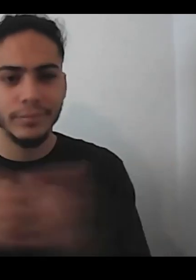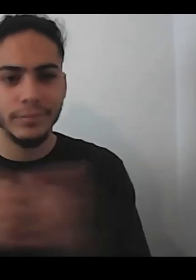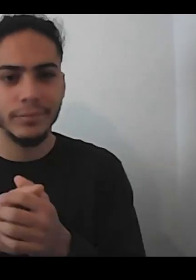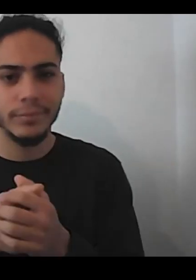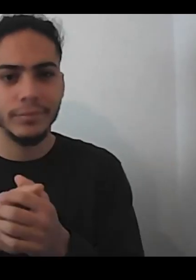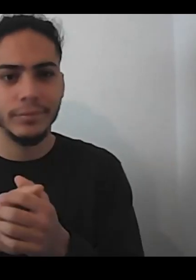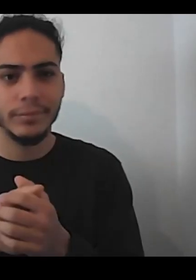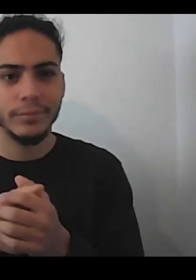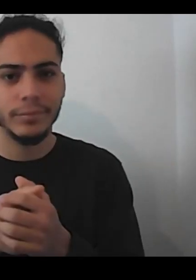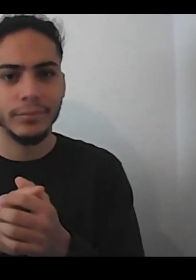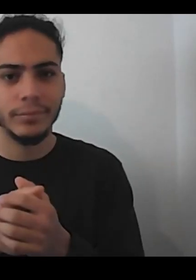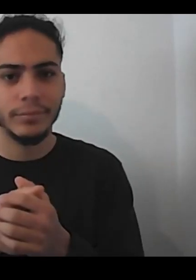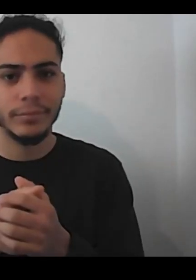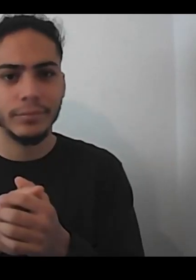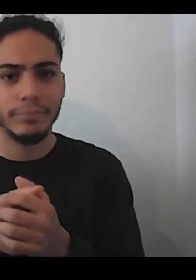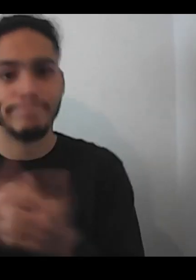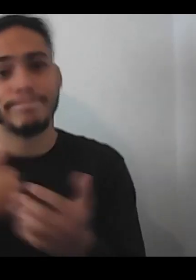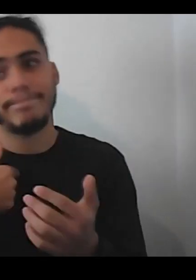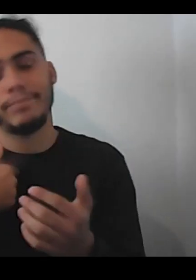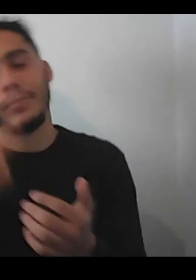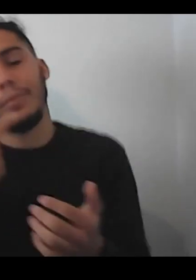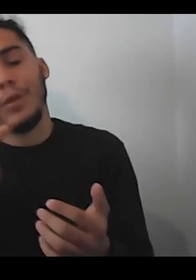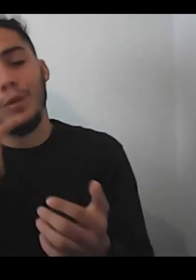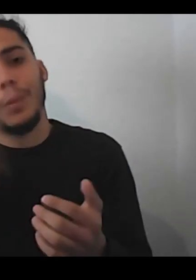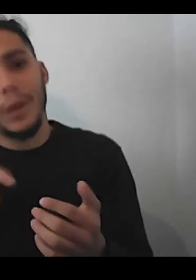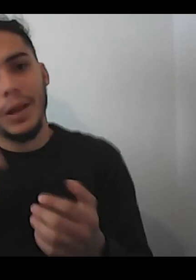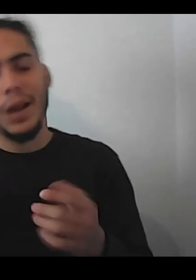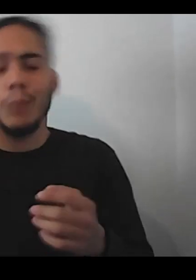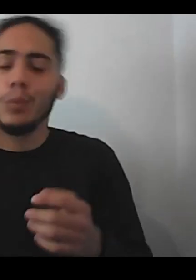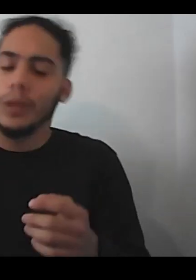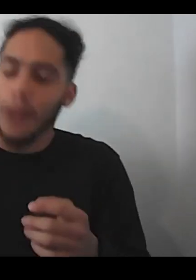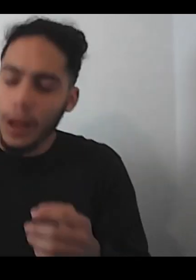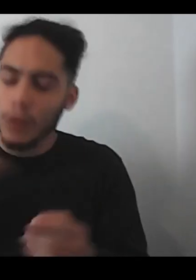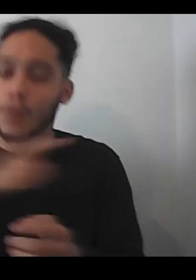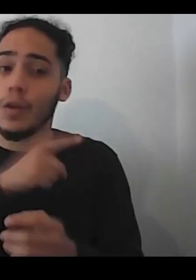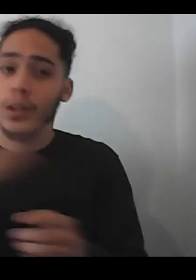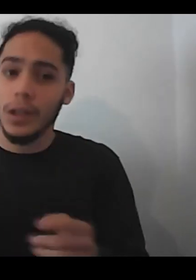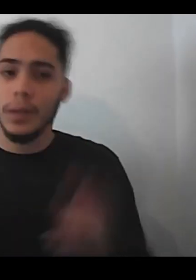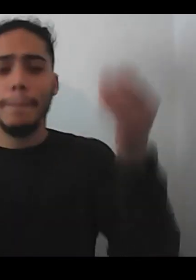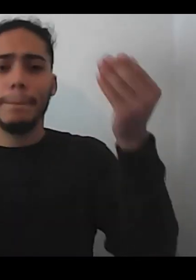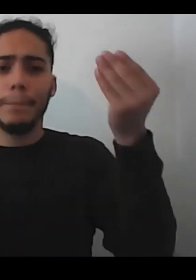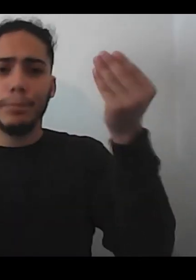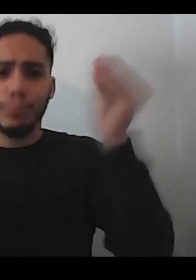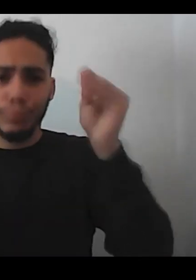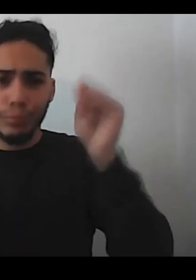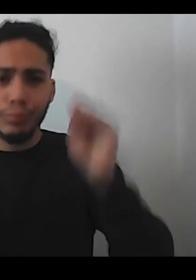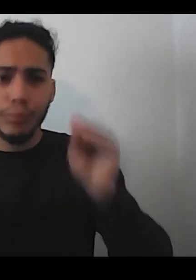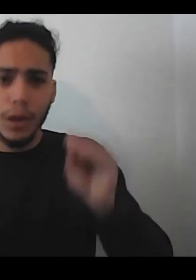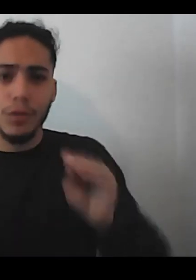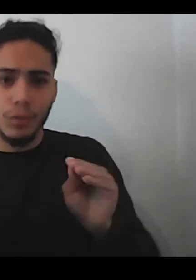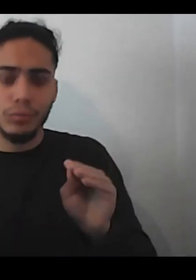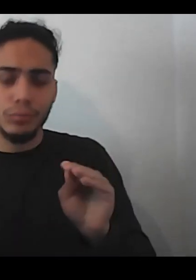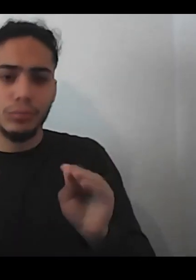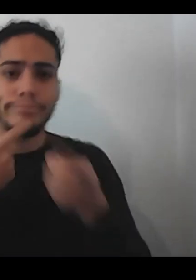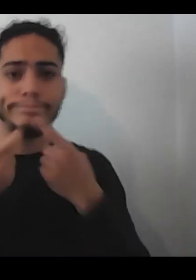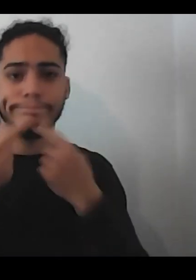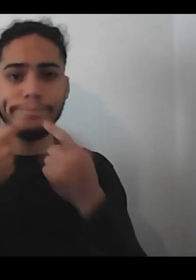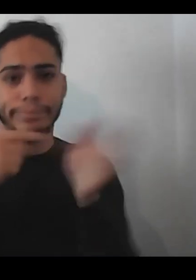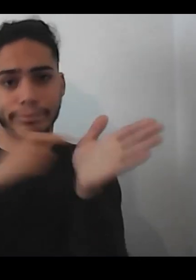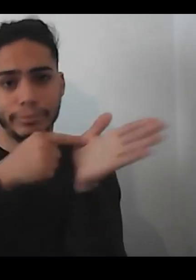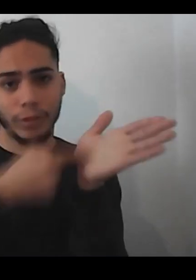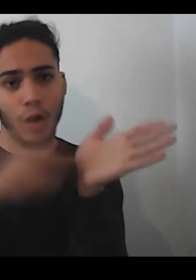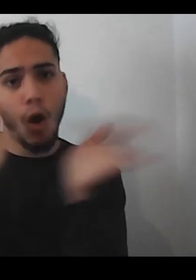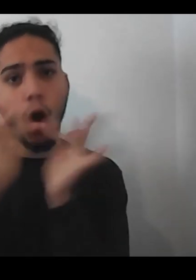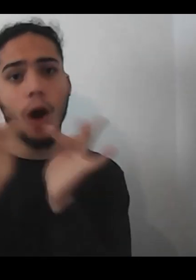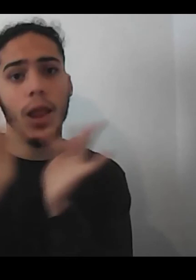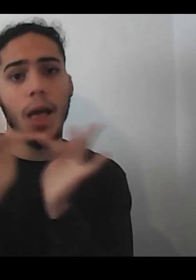I repeat what Ben said. It's important that you fill out the survey, the online survey. Feedback